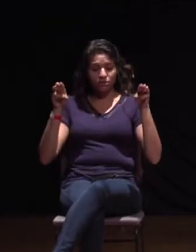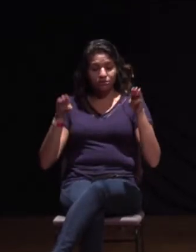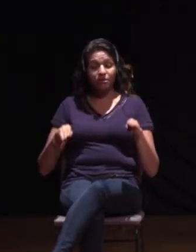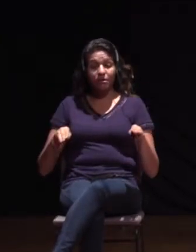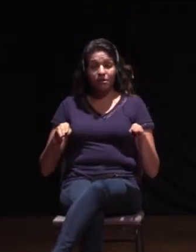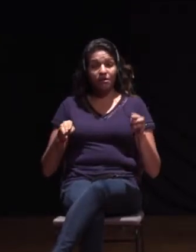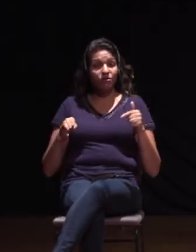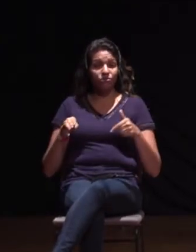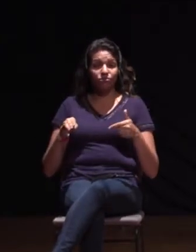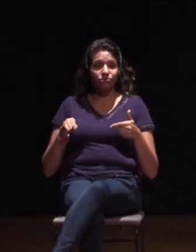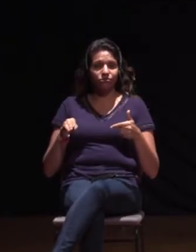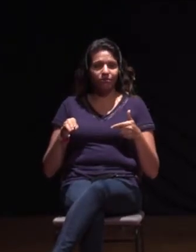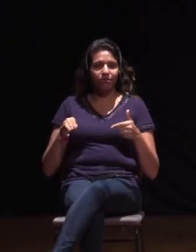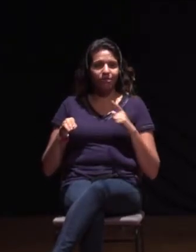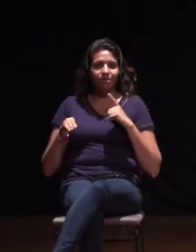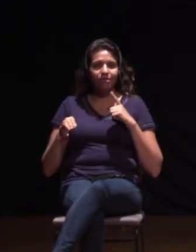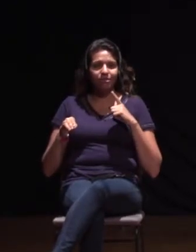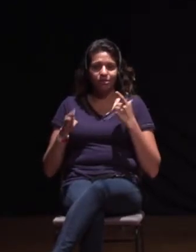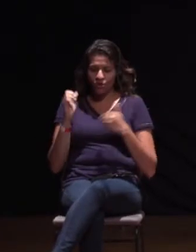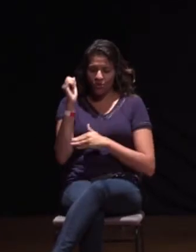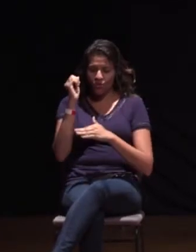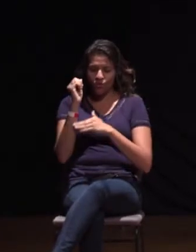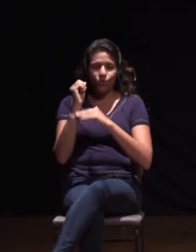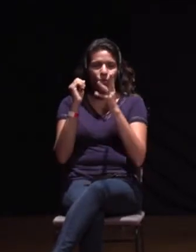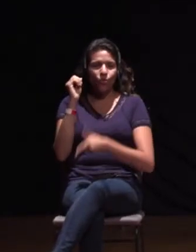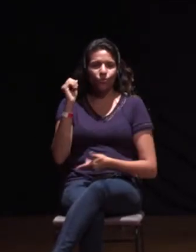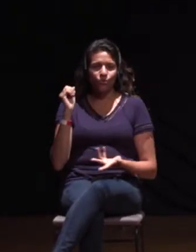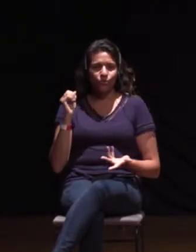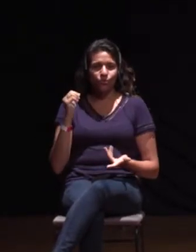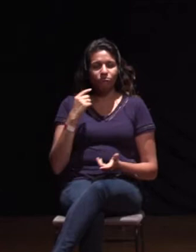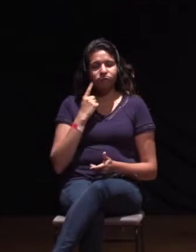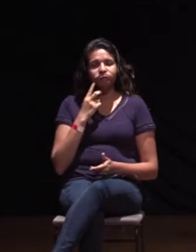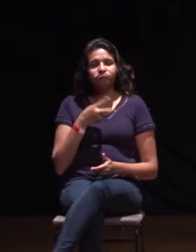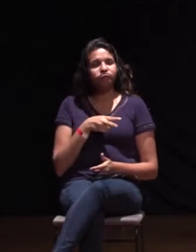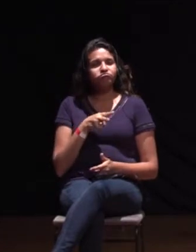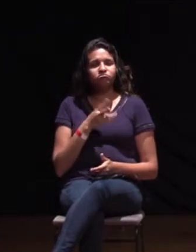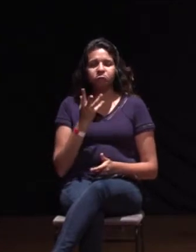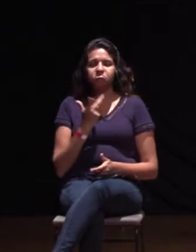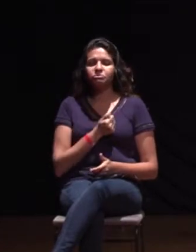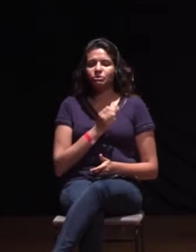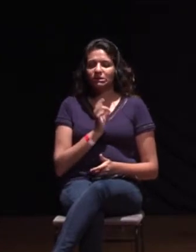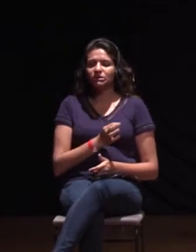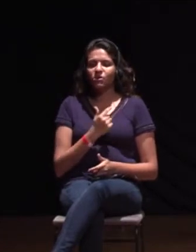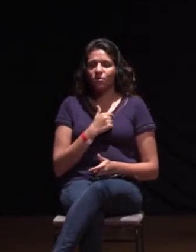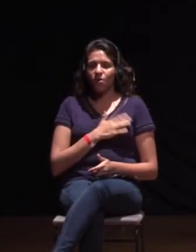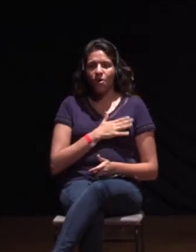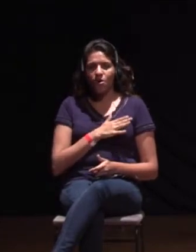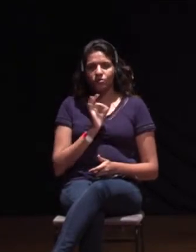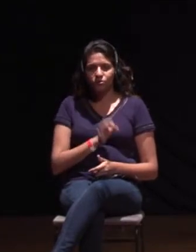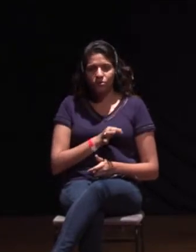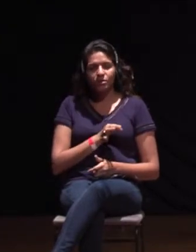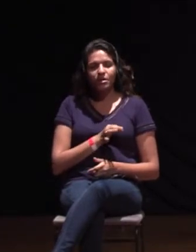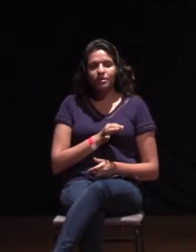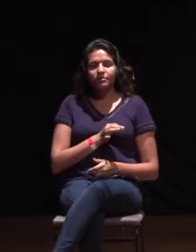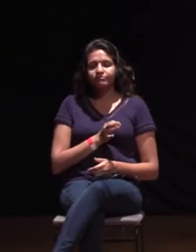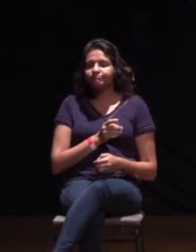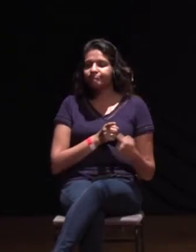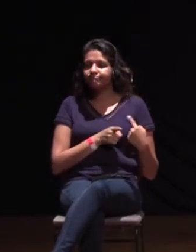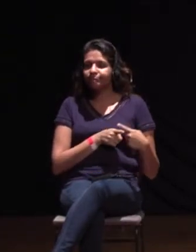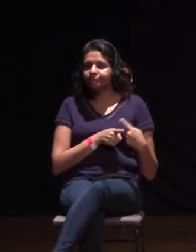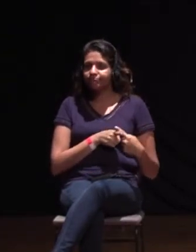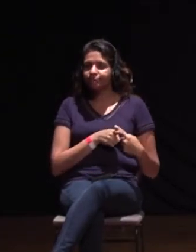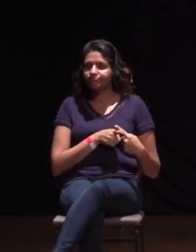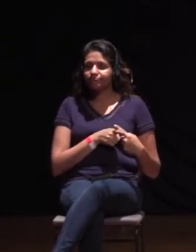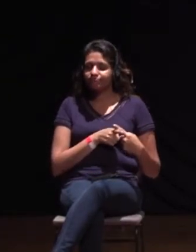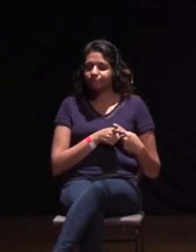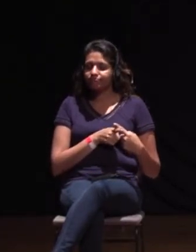idea of the anti there, but I find it beautiful, just the idea that we can actually activate the notion of the museums whenever we are.